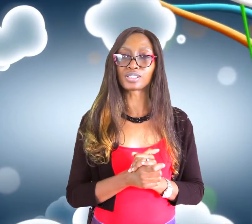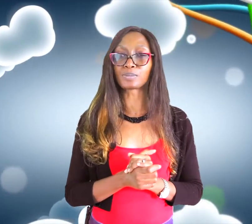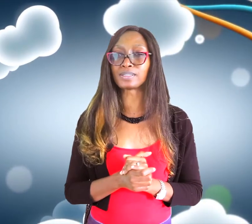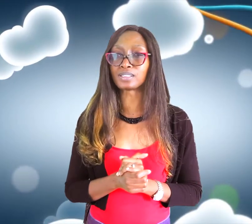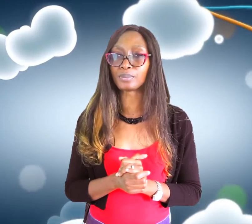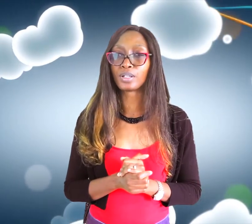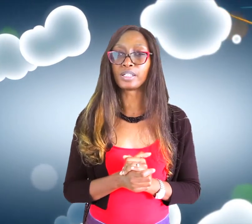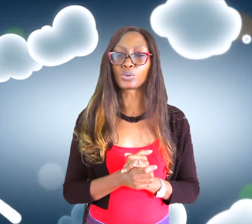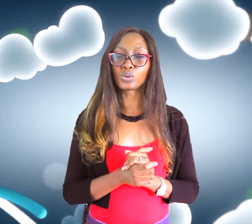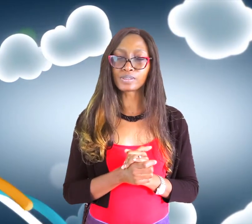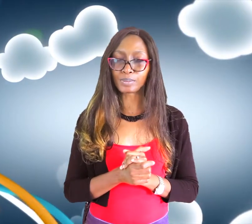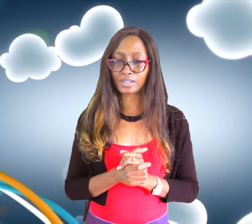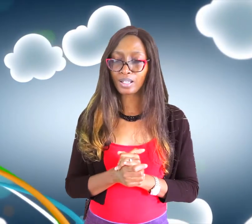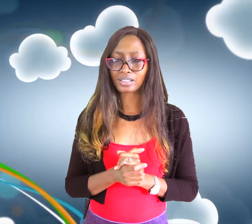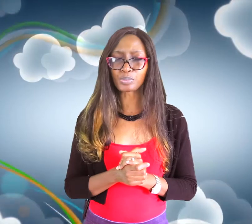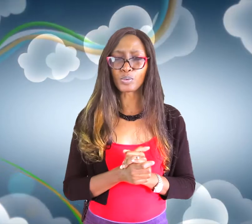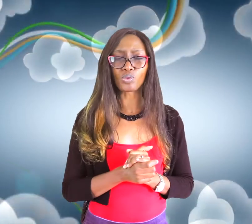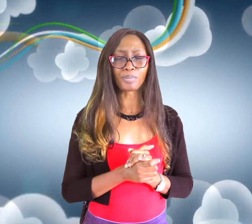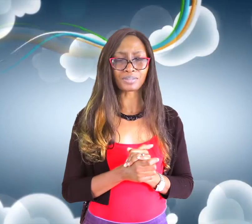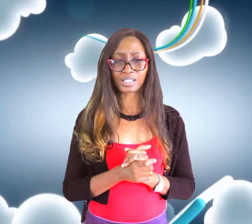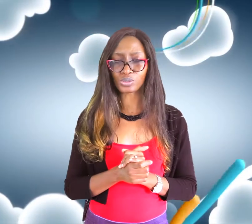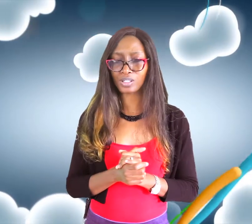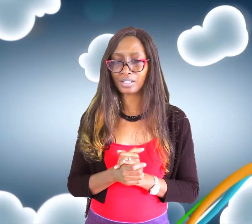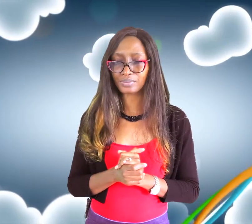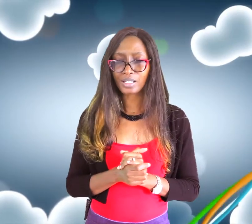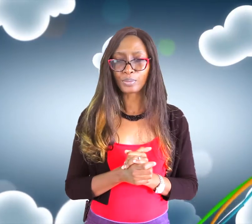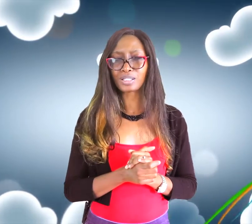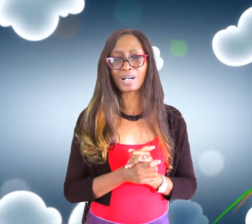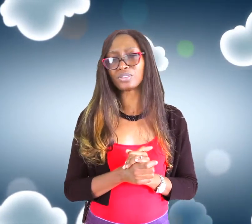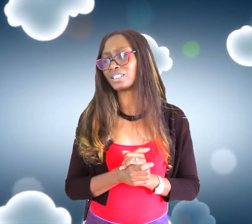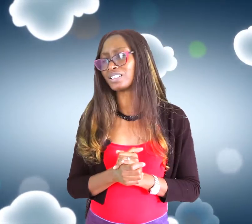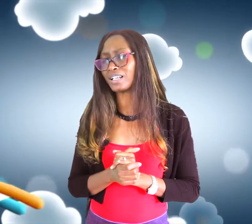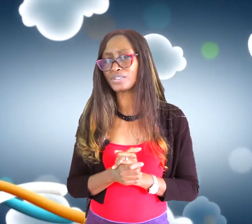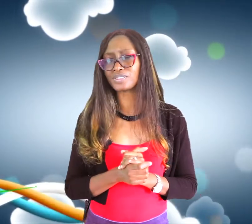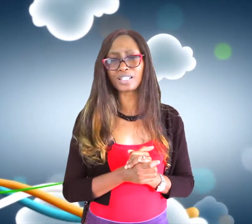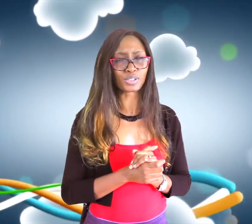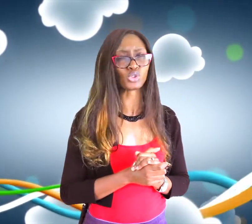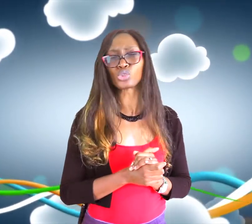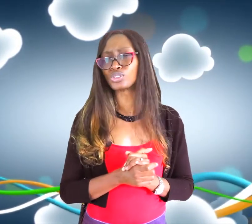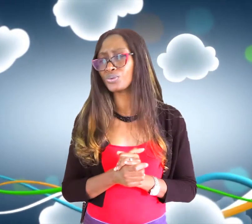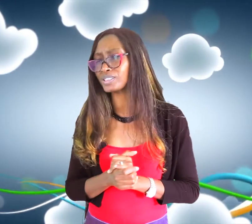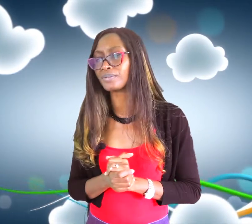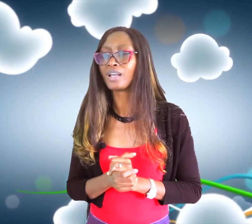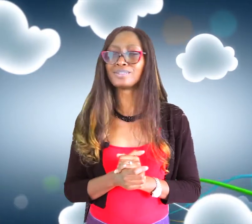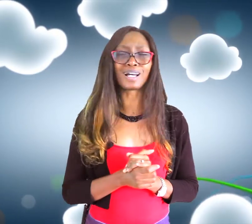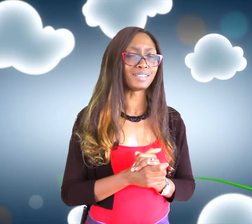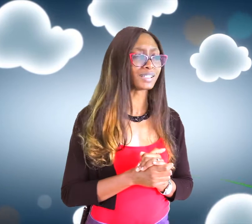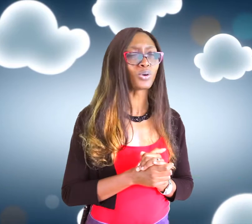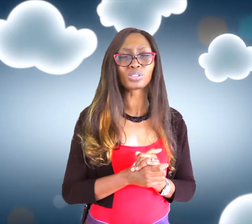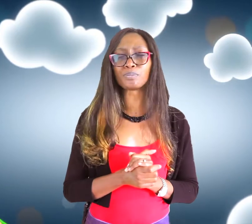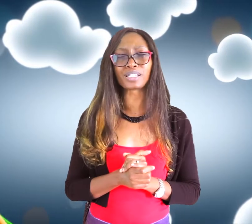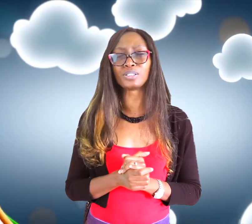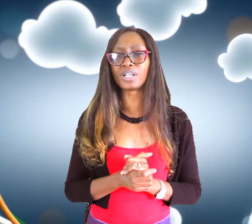in Jesus' mighty name. It will always be that people will marvel at your life. The way they marveled at the lives of David, Joseph,